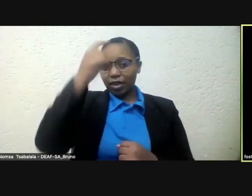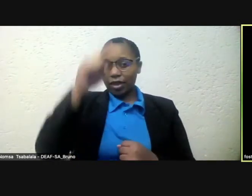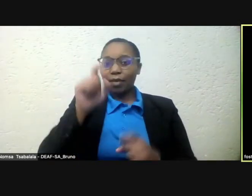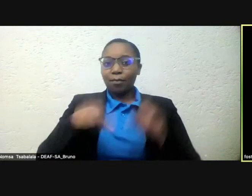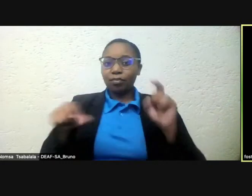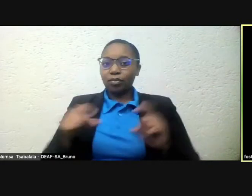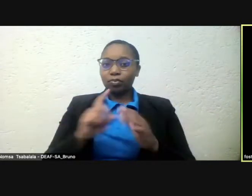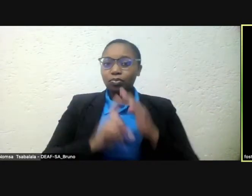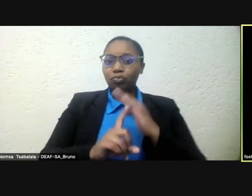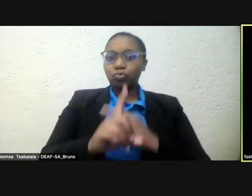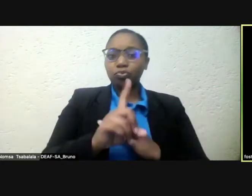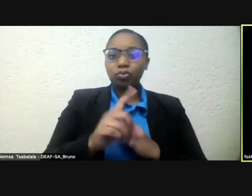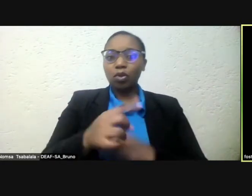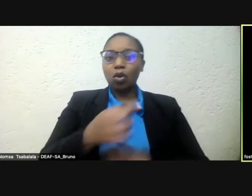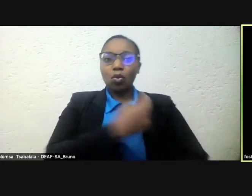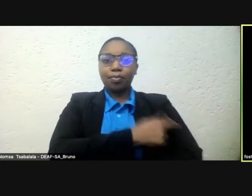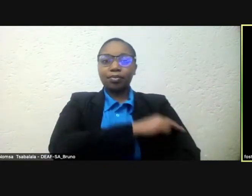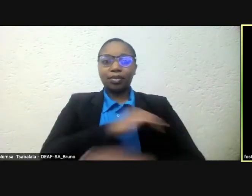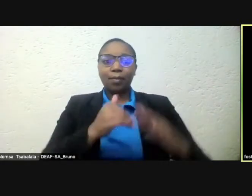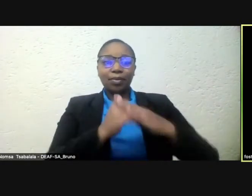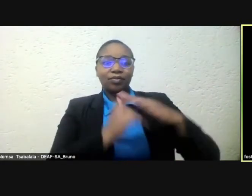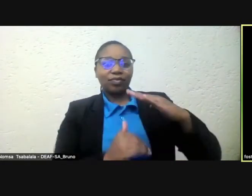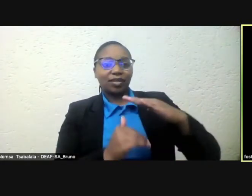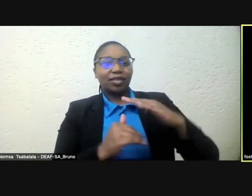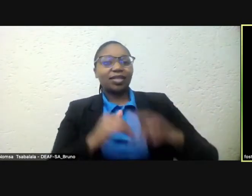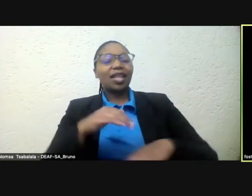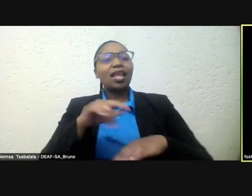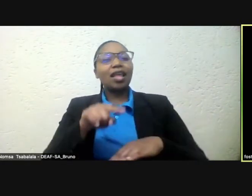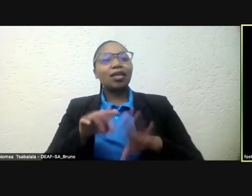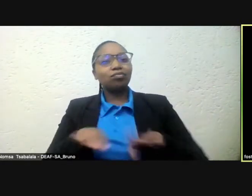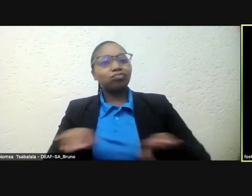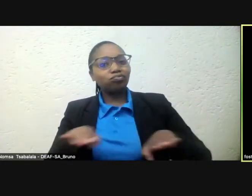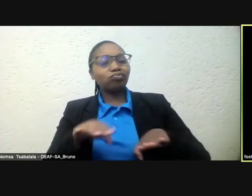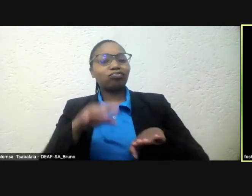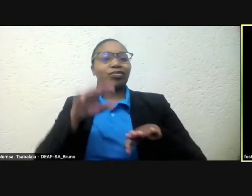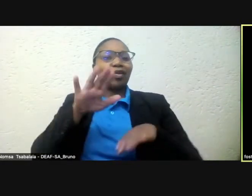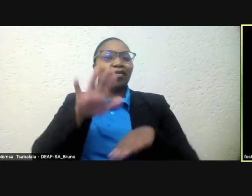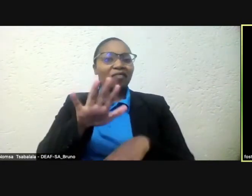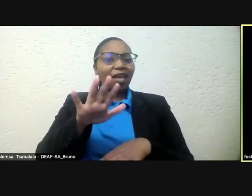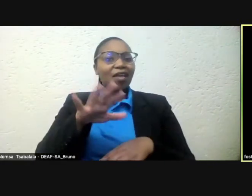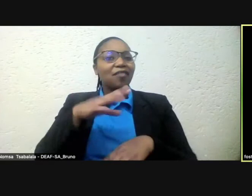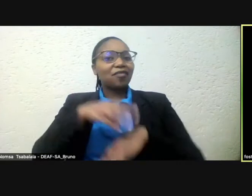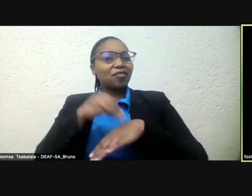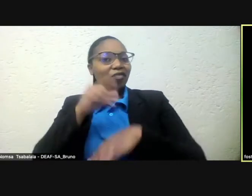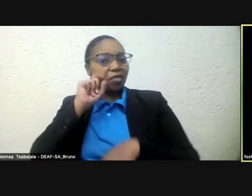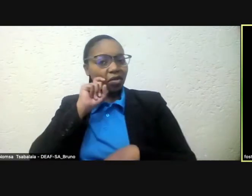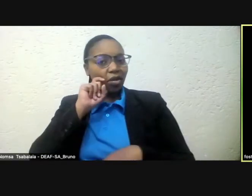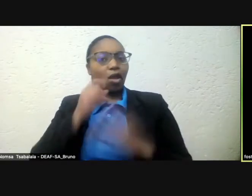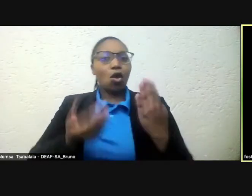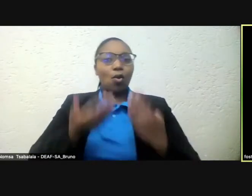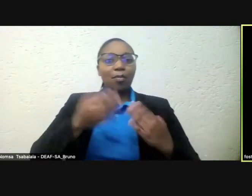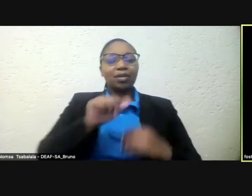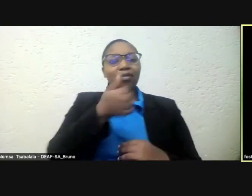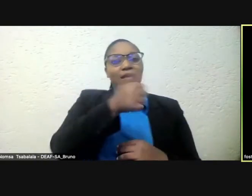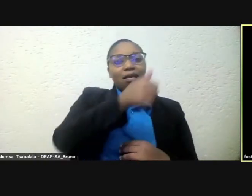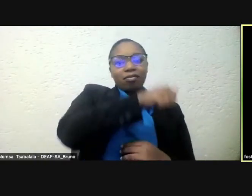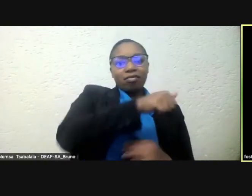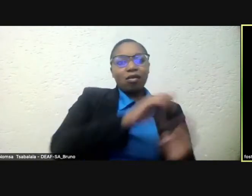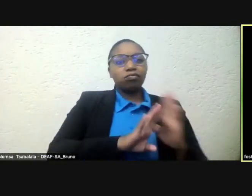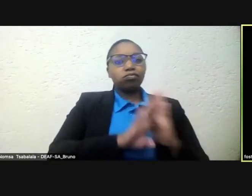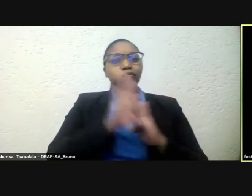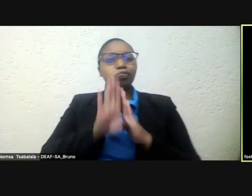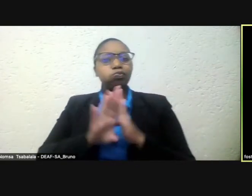of 5 have risen so much more versus the prior waves? Last question. There